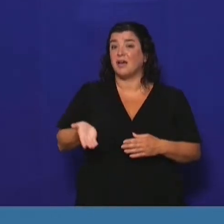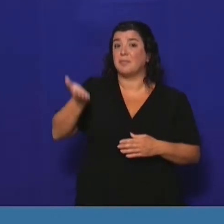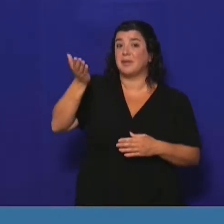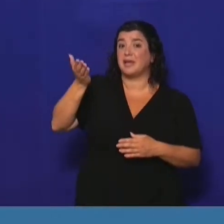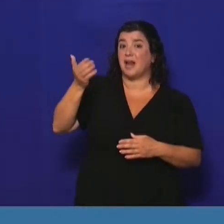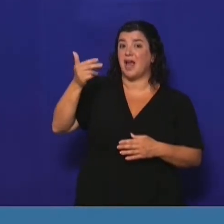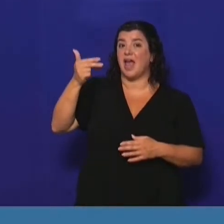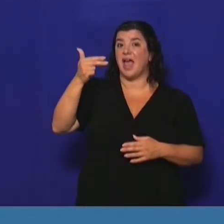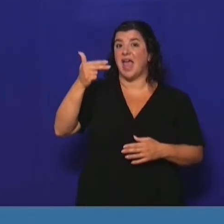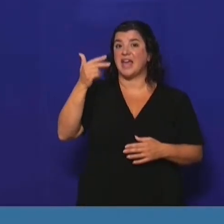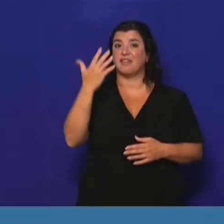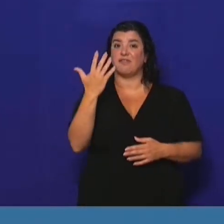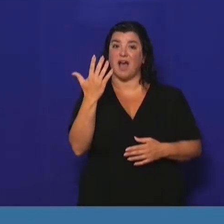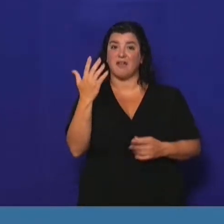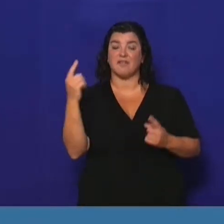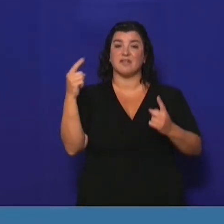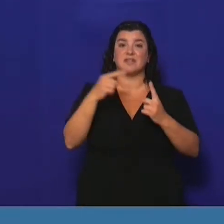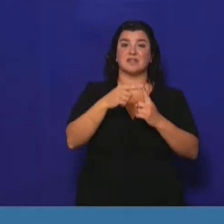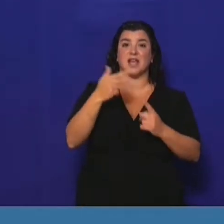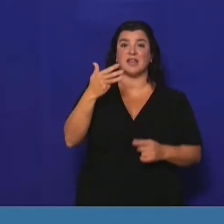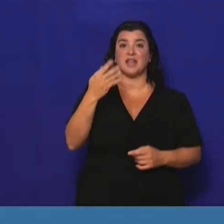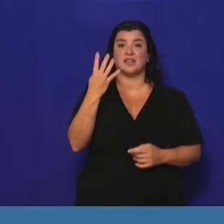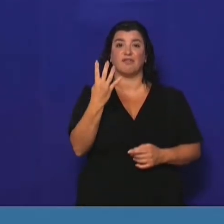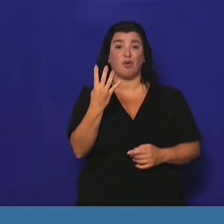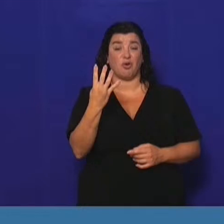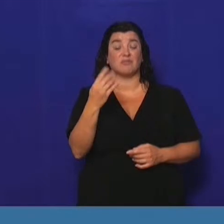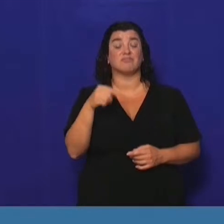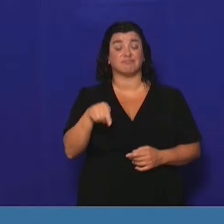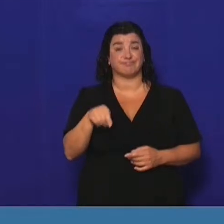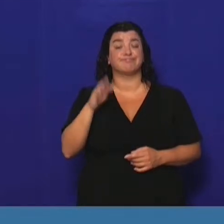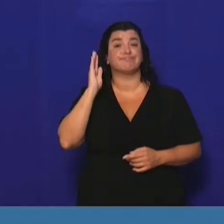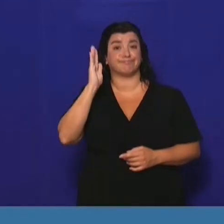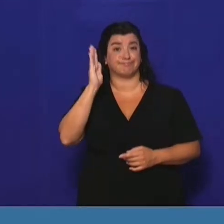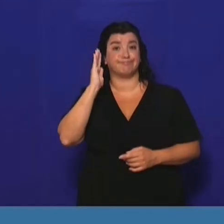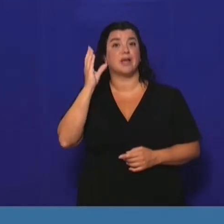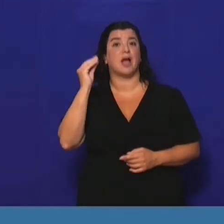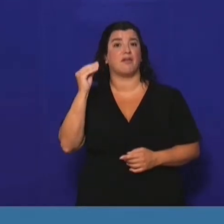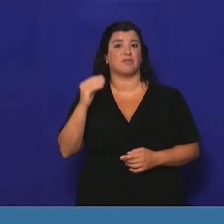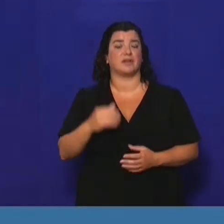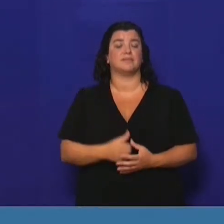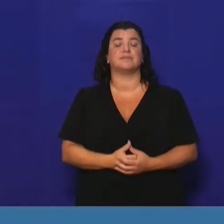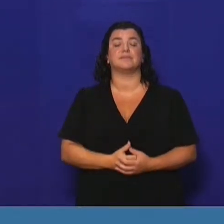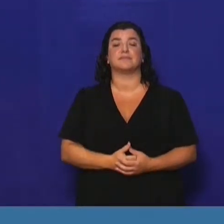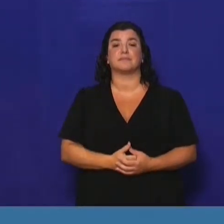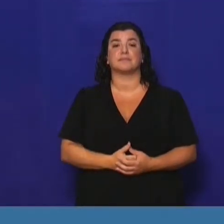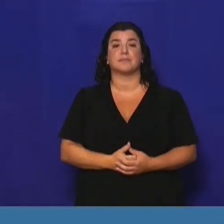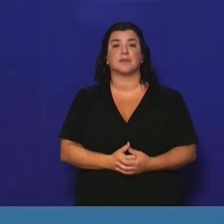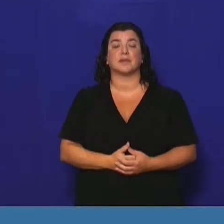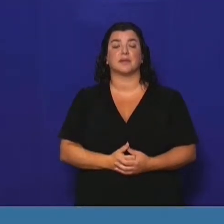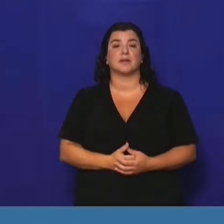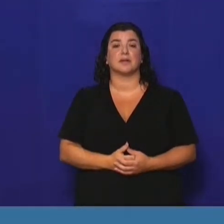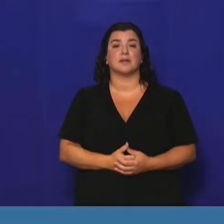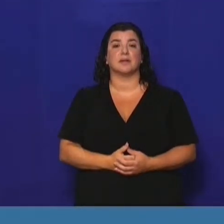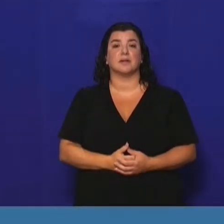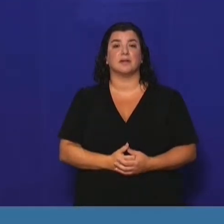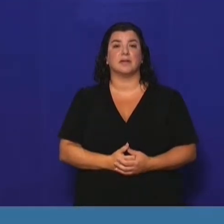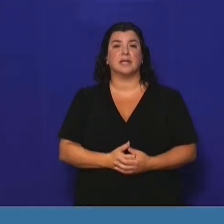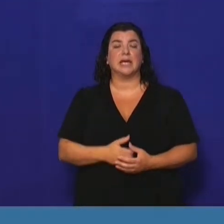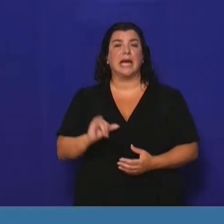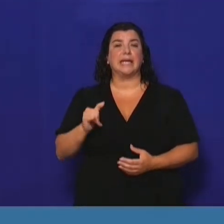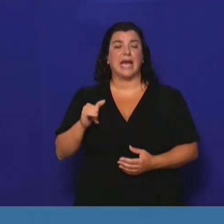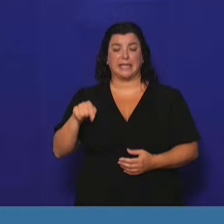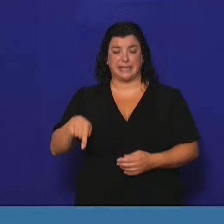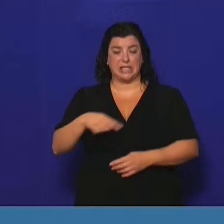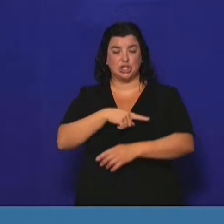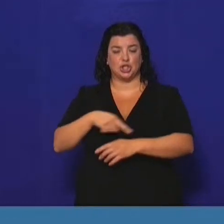li hija età li hija riskjuża ħafna. U jekk inħarsu lejn x'ġara nqablu mal-ġimgħa ta'